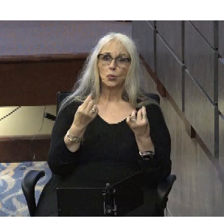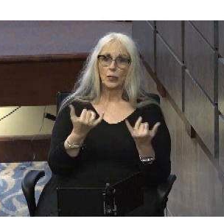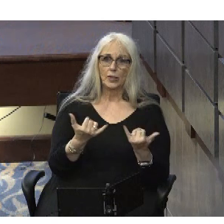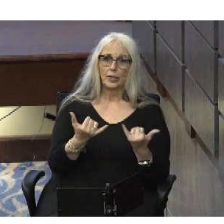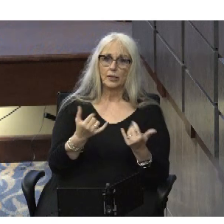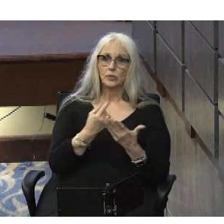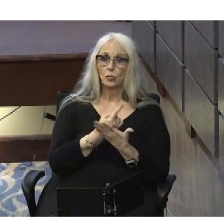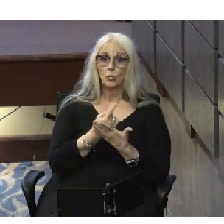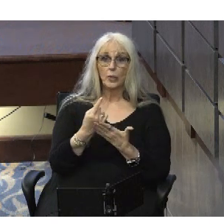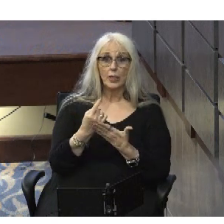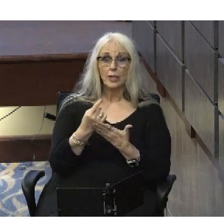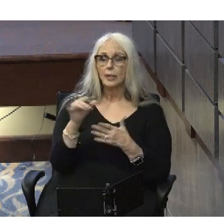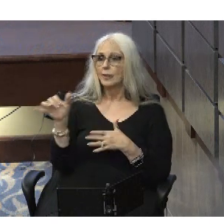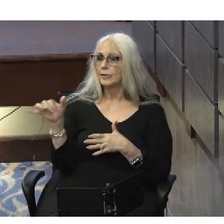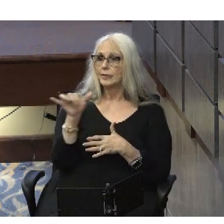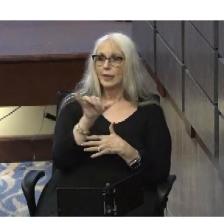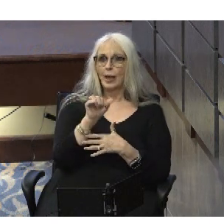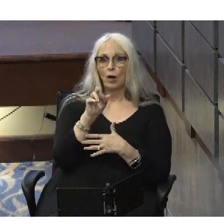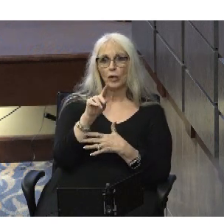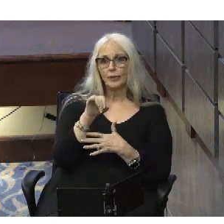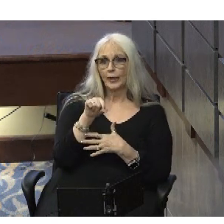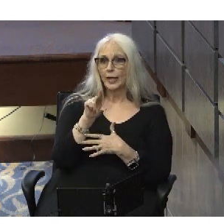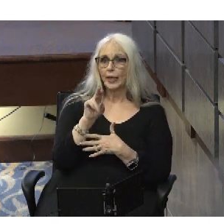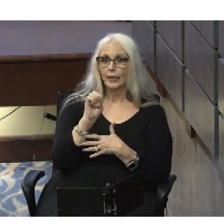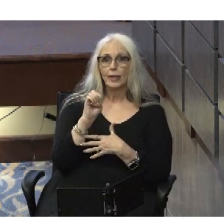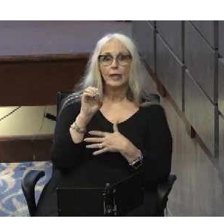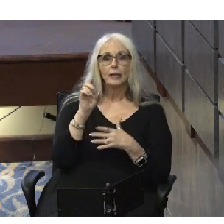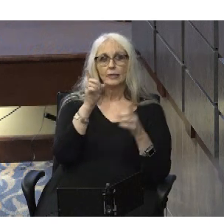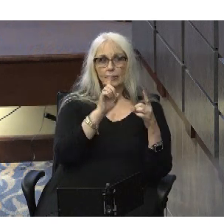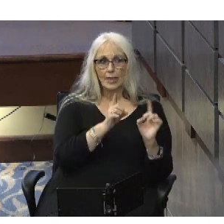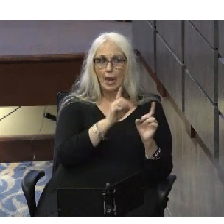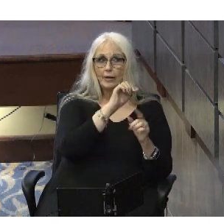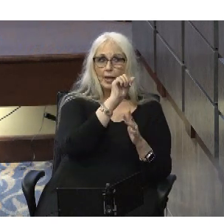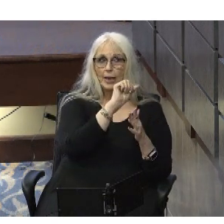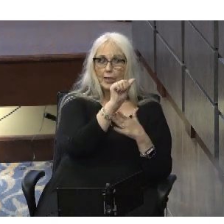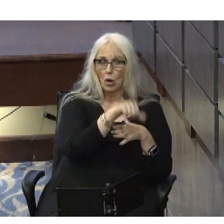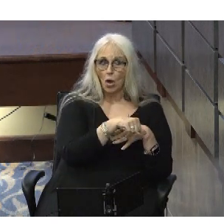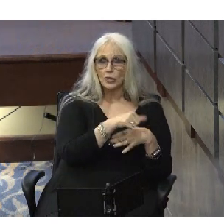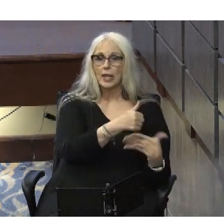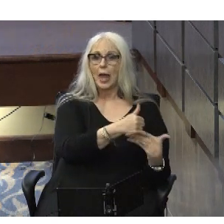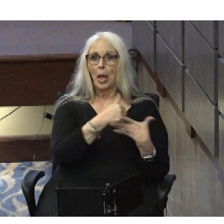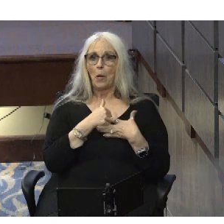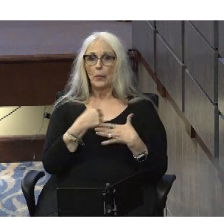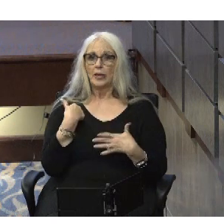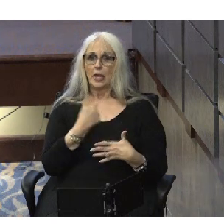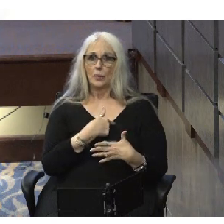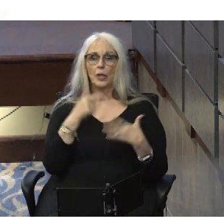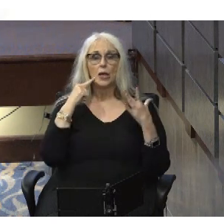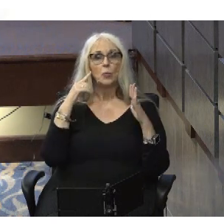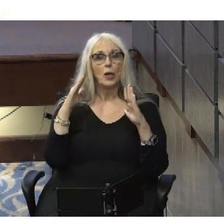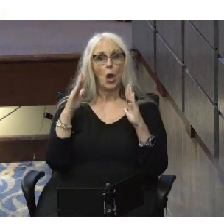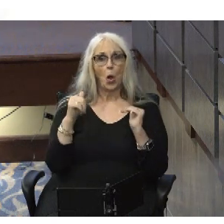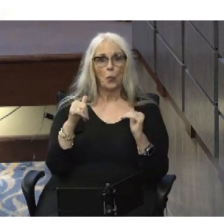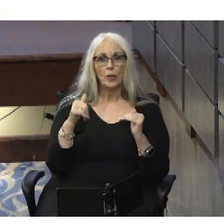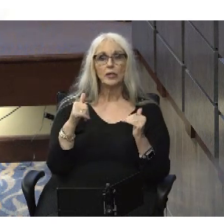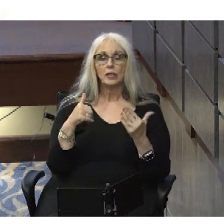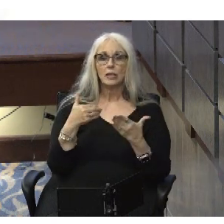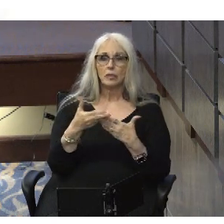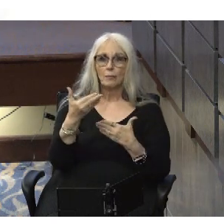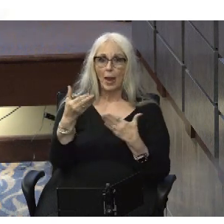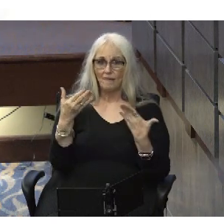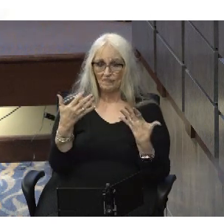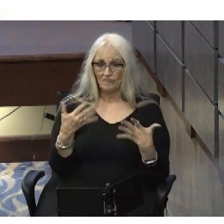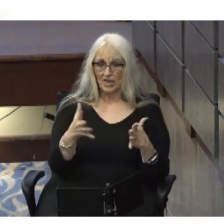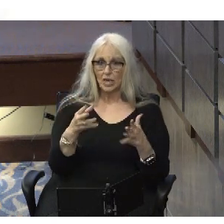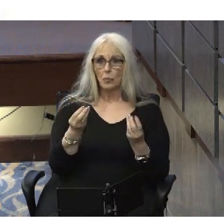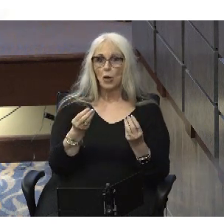the architect, the same architect that designed Community First in Austin has been helping us, and we hope to close on that property at the end of June, June